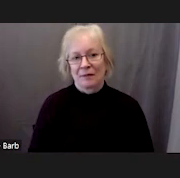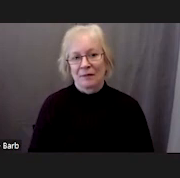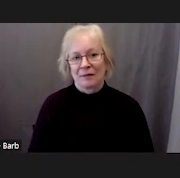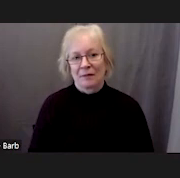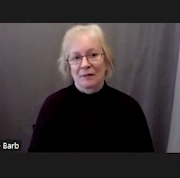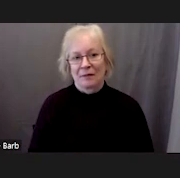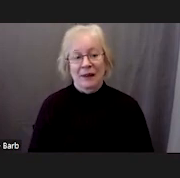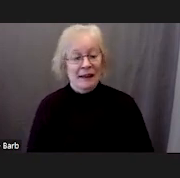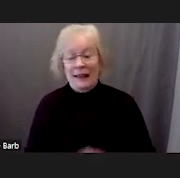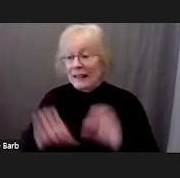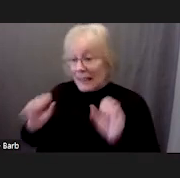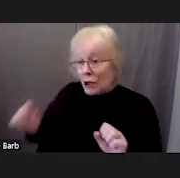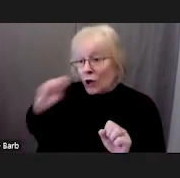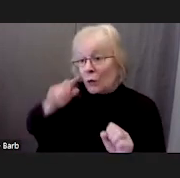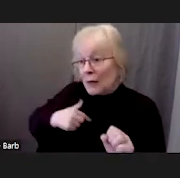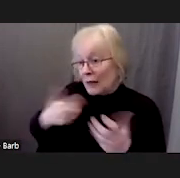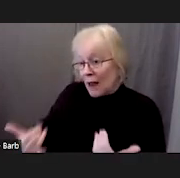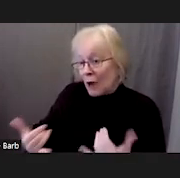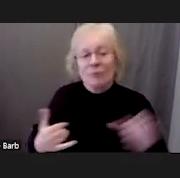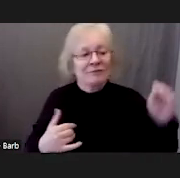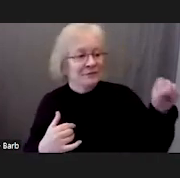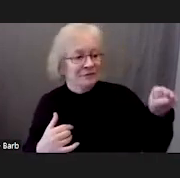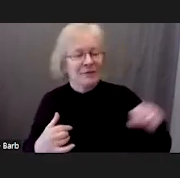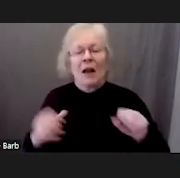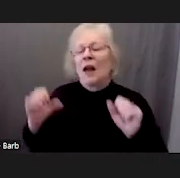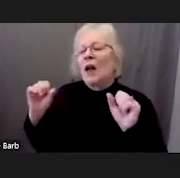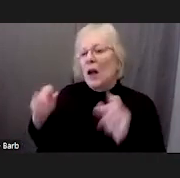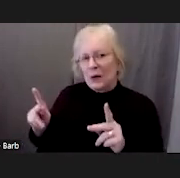Yeah. Can you hear me now? Yes. Yes. Okay, so